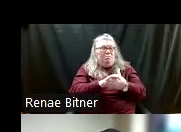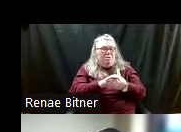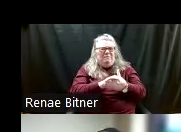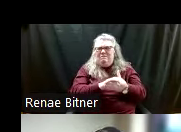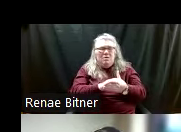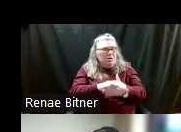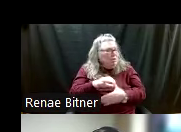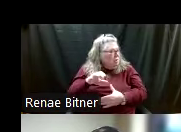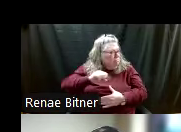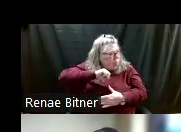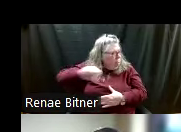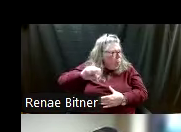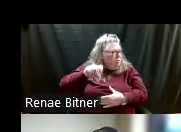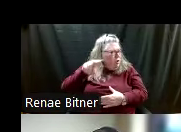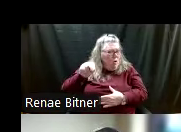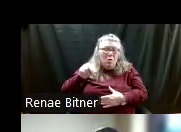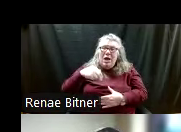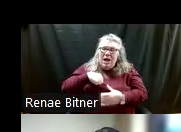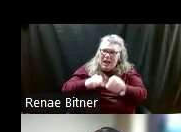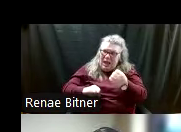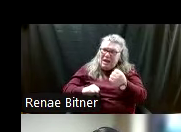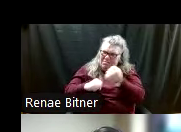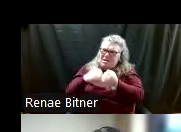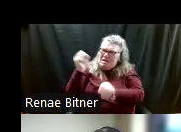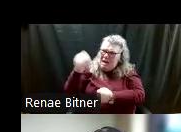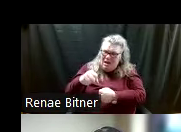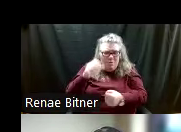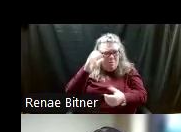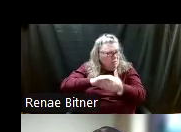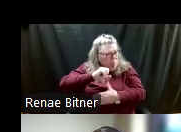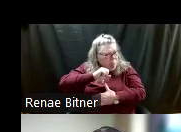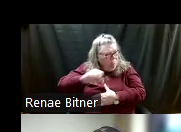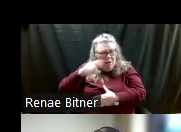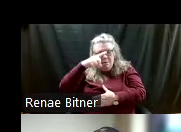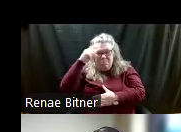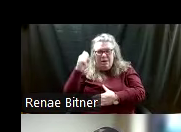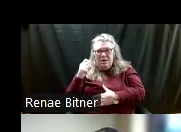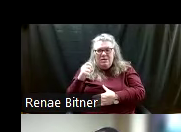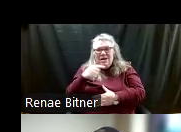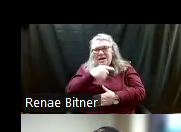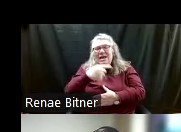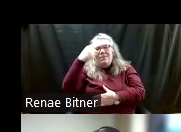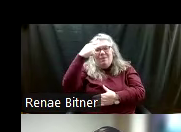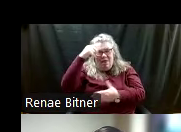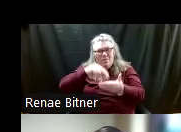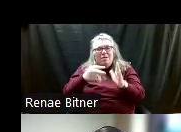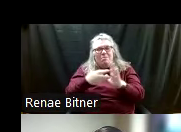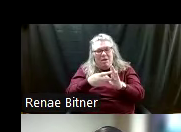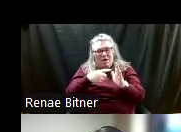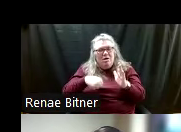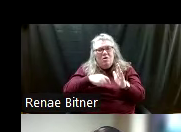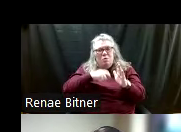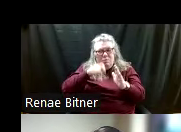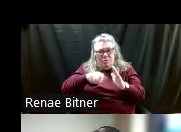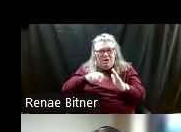for that. I was for that, but my husband was not, simply because of the fact that he thought that meant that we would need to send